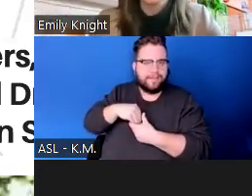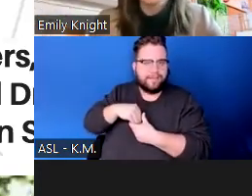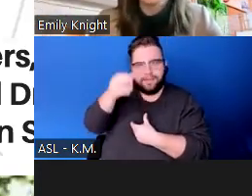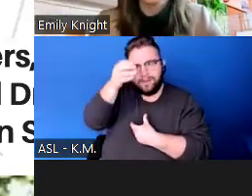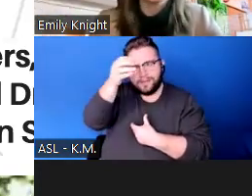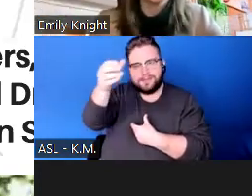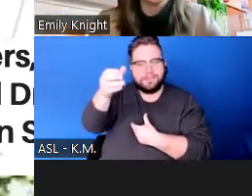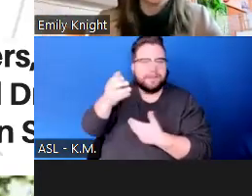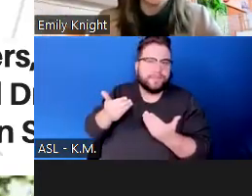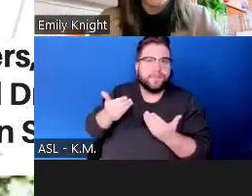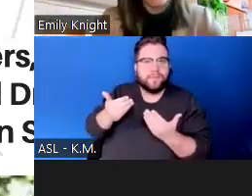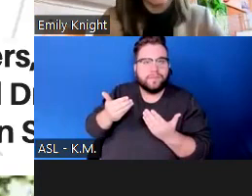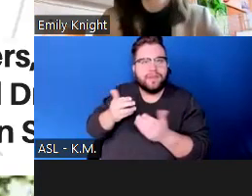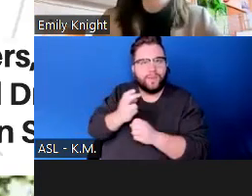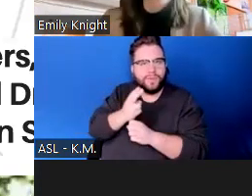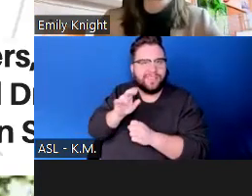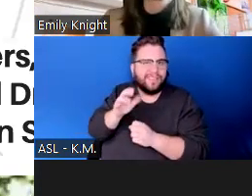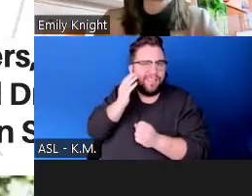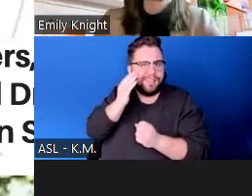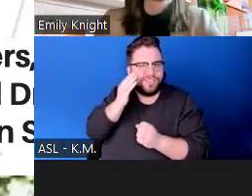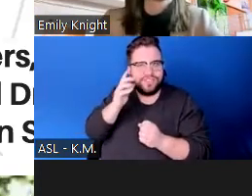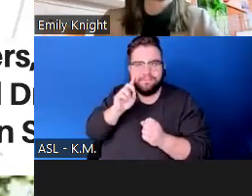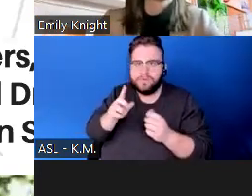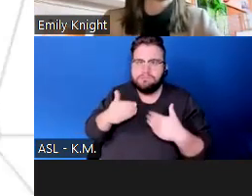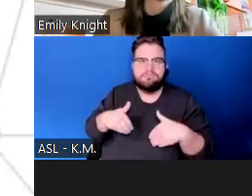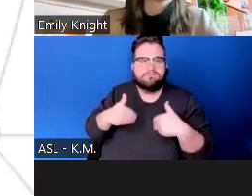knowledge in meaningful ways.